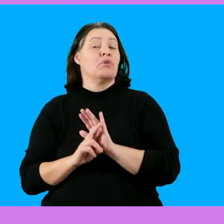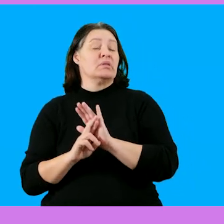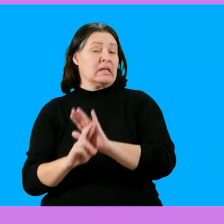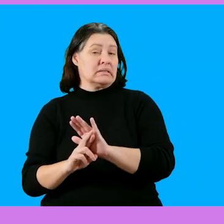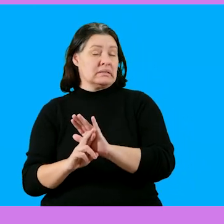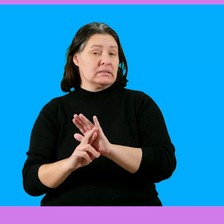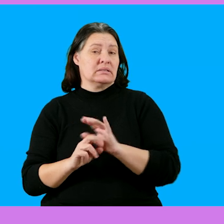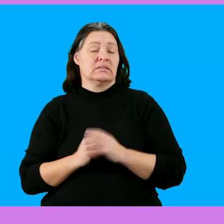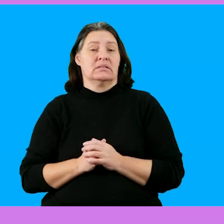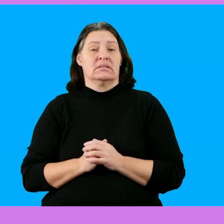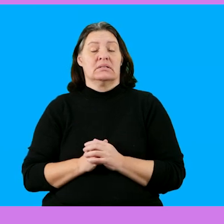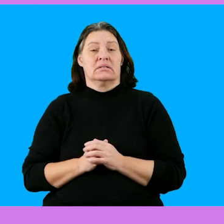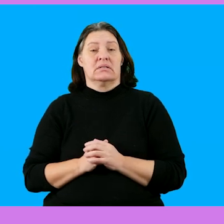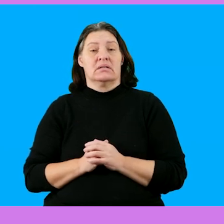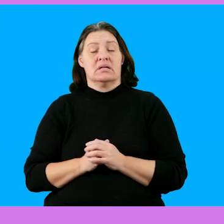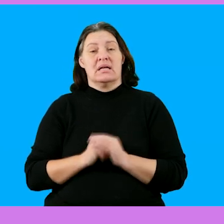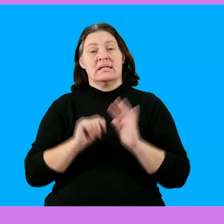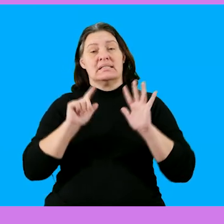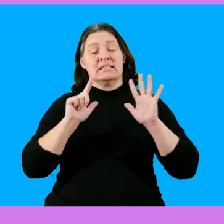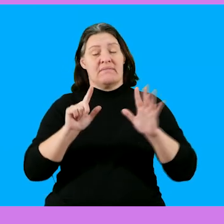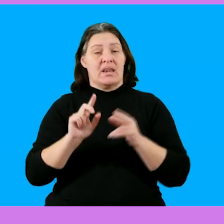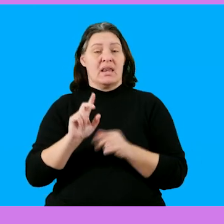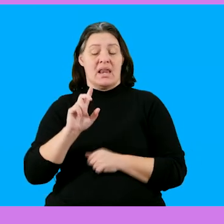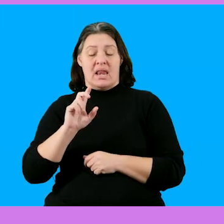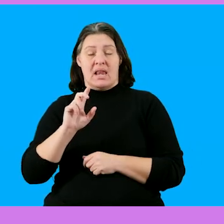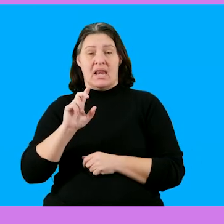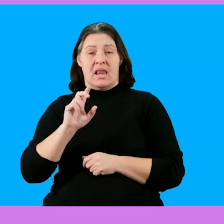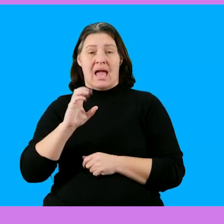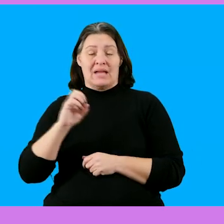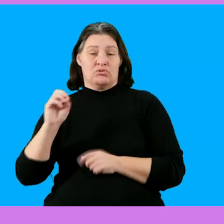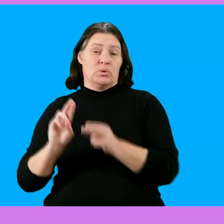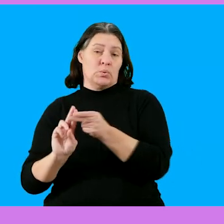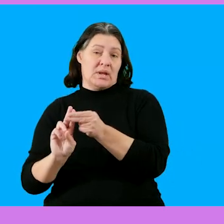represents or is equals to 700 units